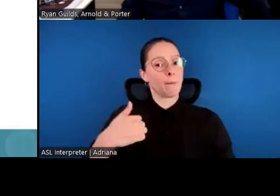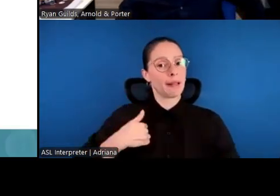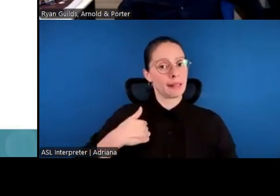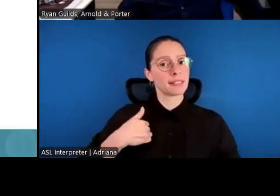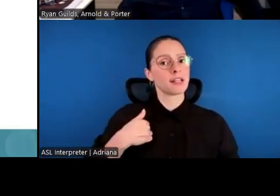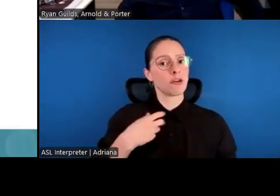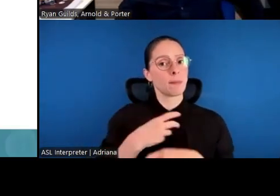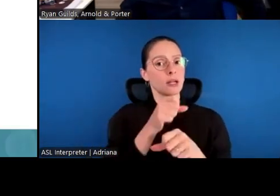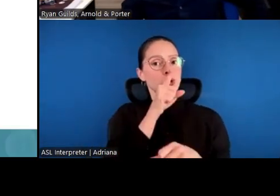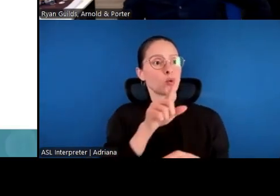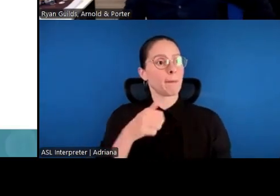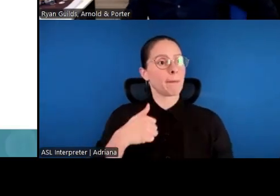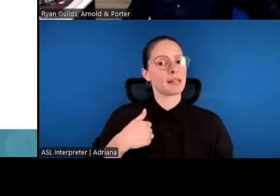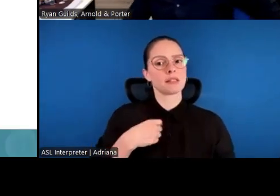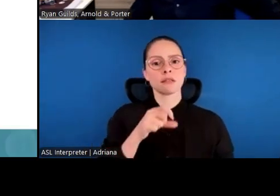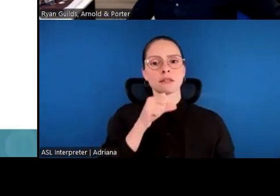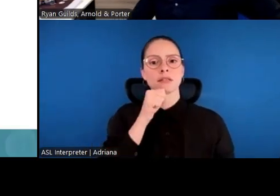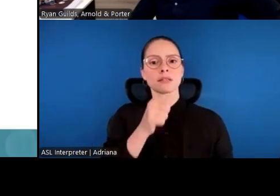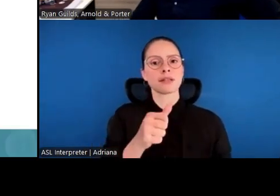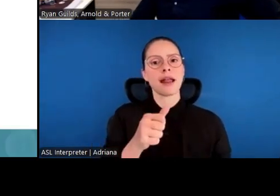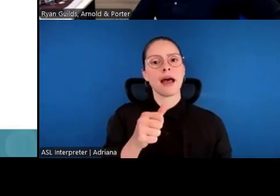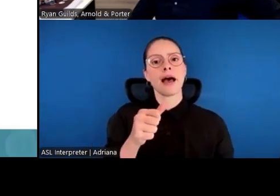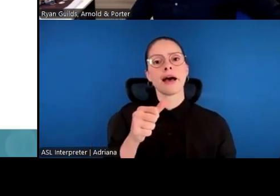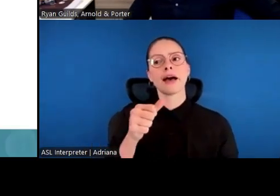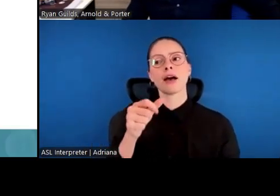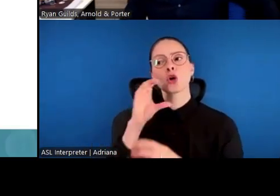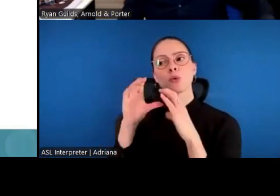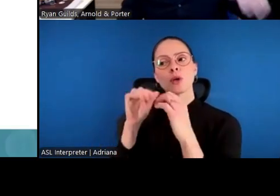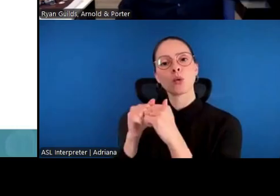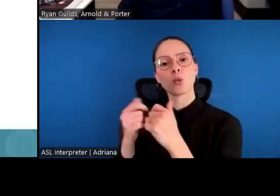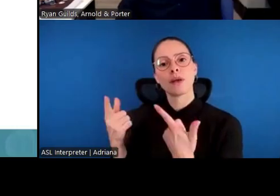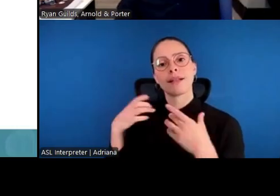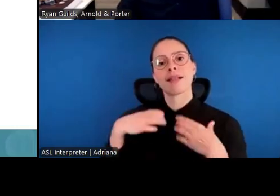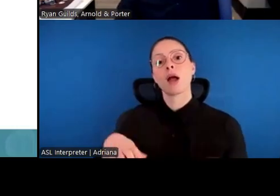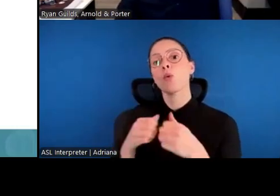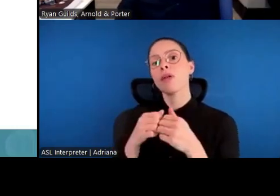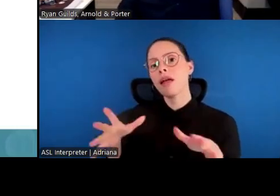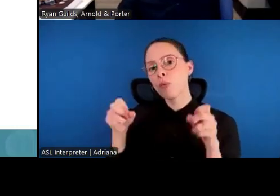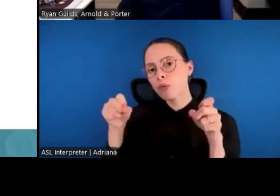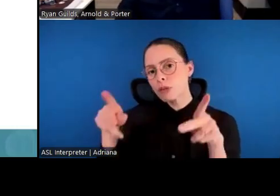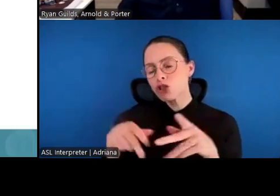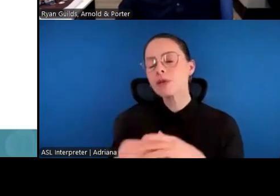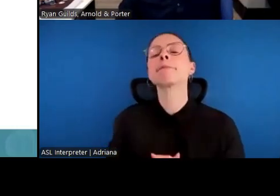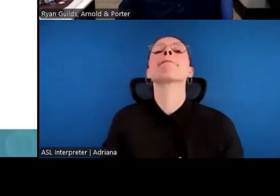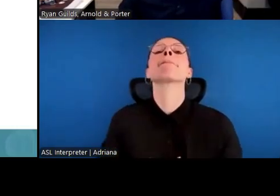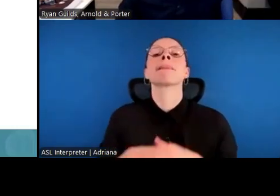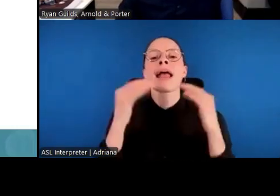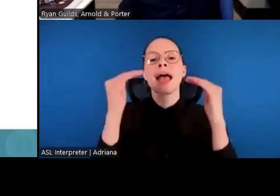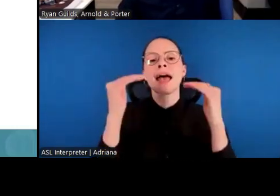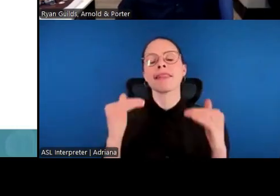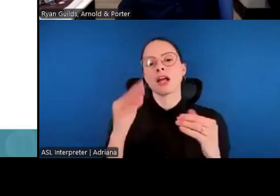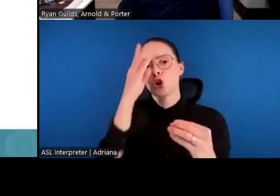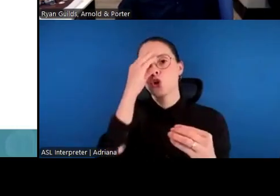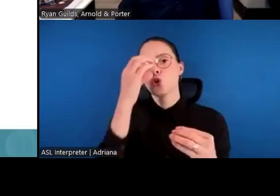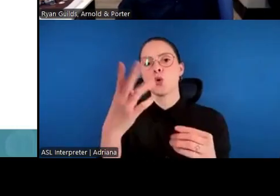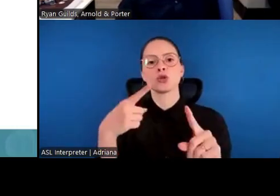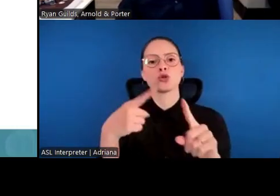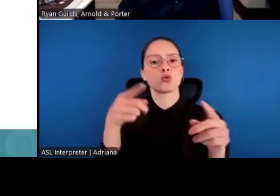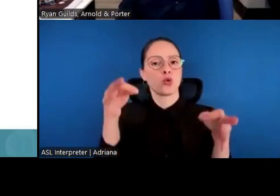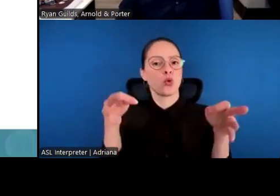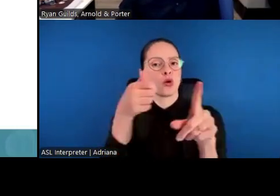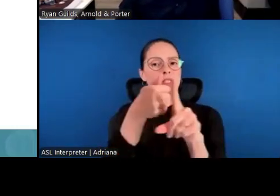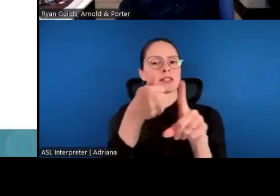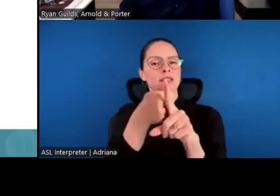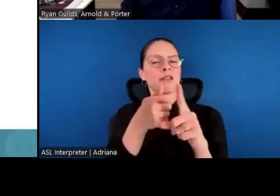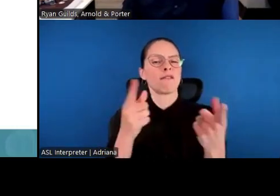ensure that the military does not speak to your client without your permission. And then eventually notice to the court itself through a